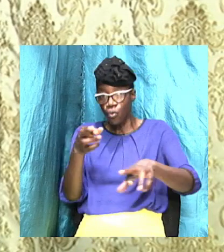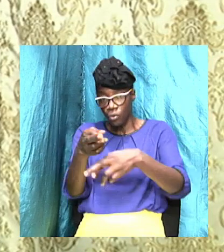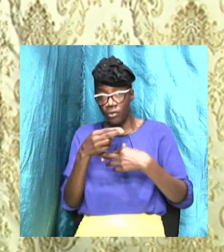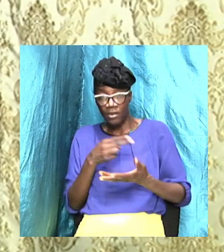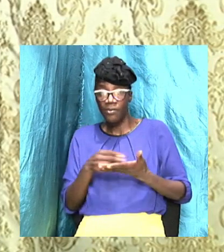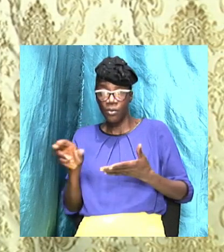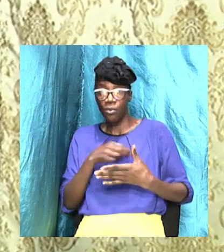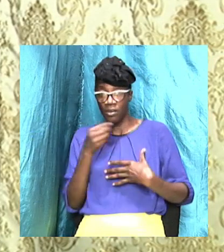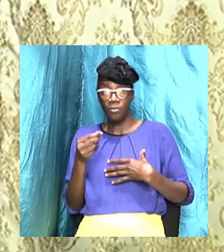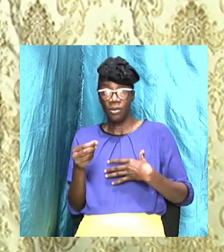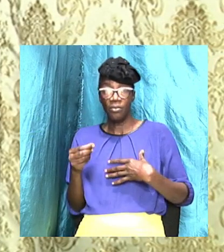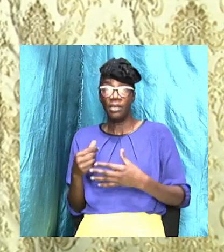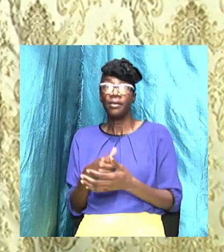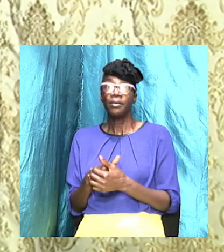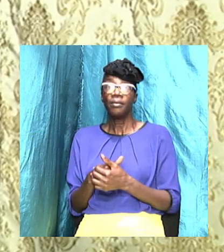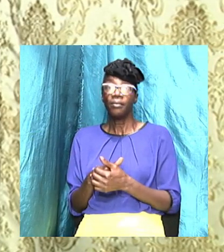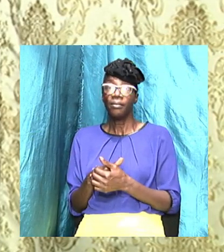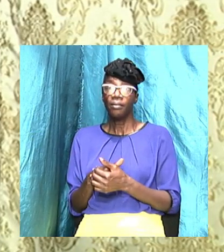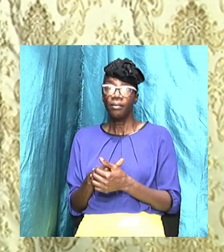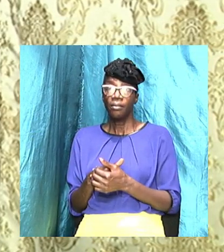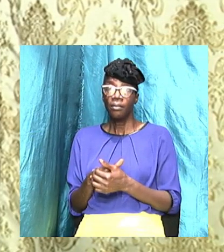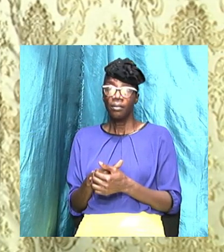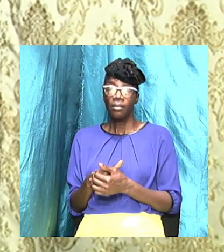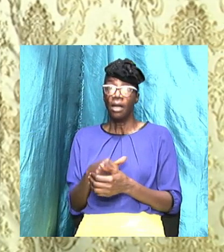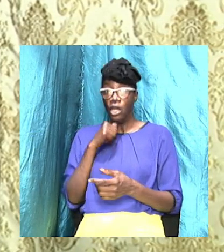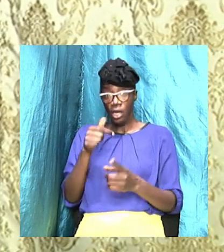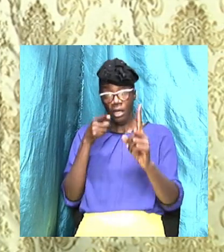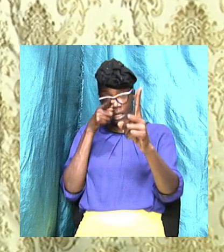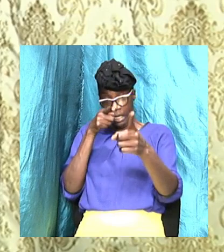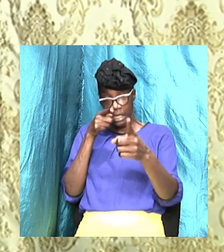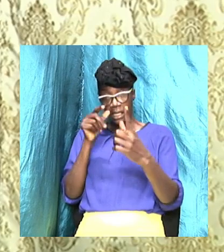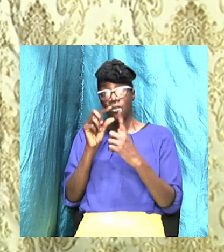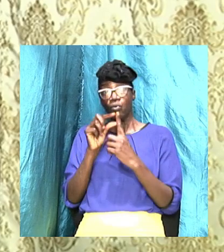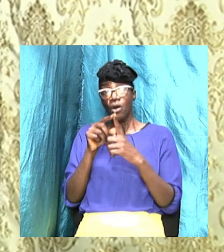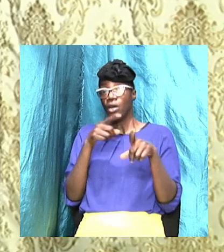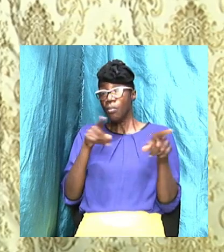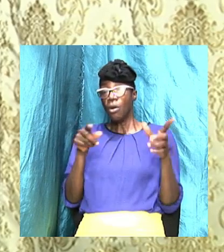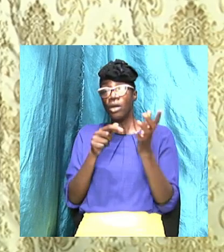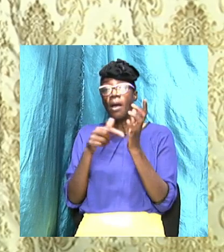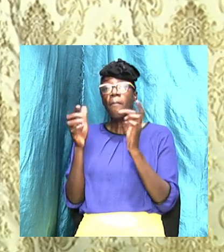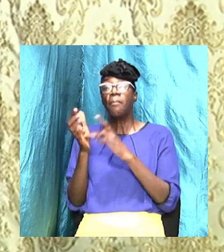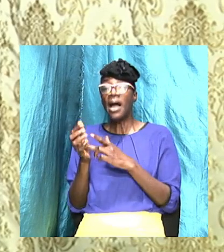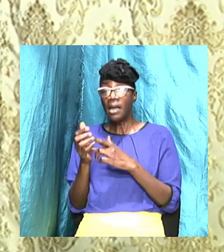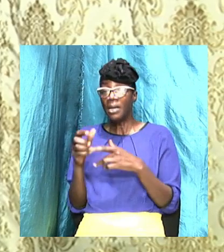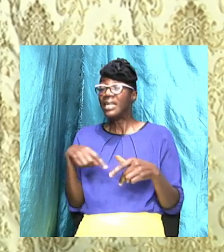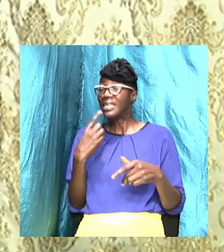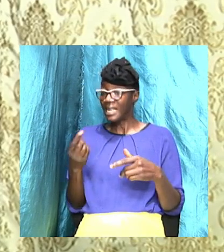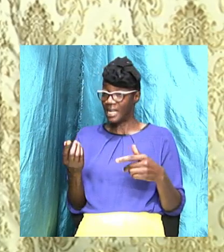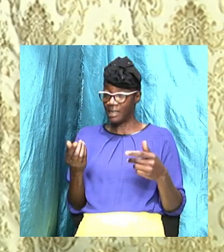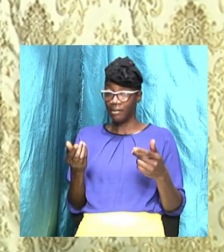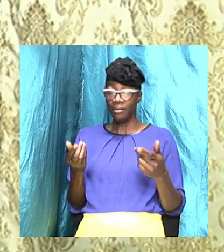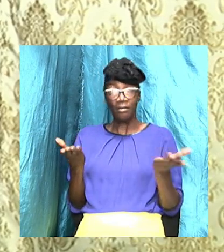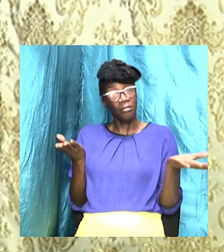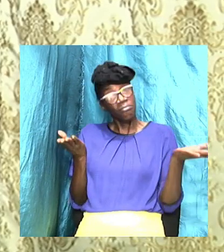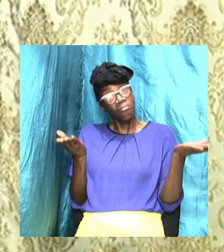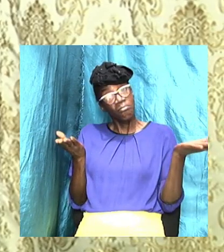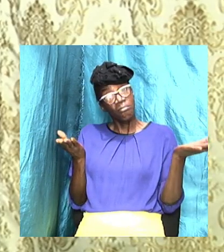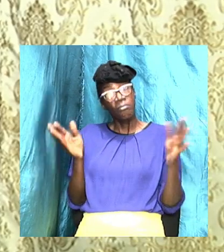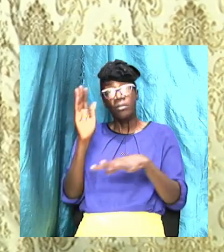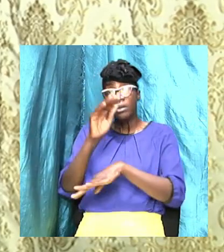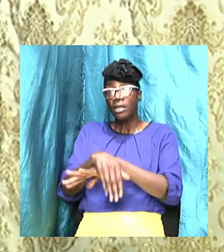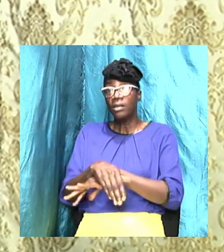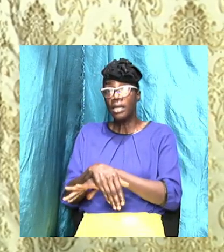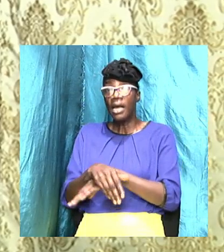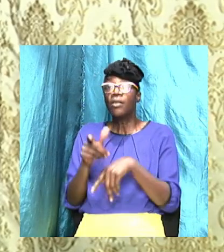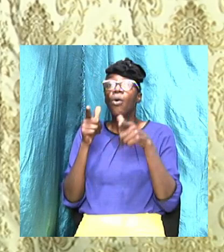Ghost. Amen. And it's not my word. It's what the Bible tells us. Amen. So tonight we want to